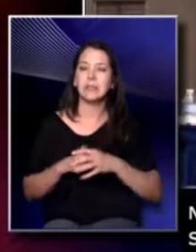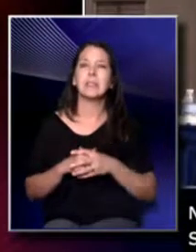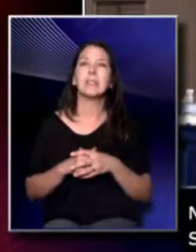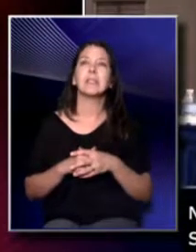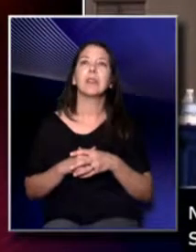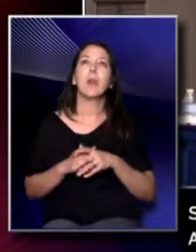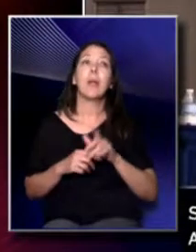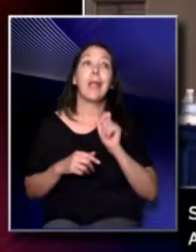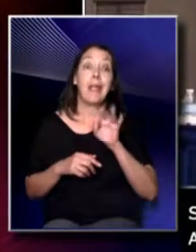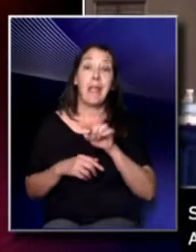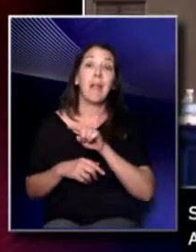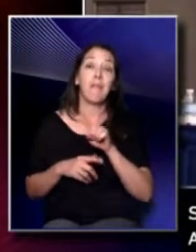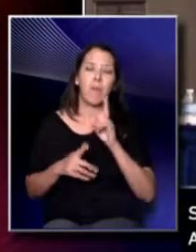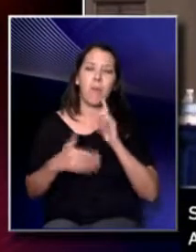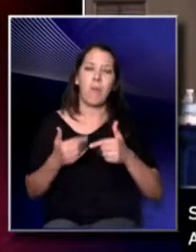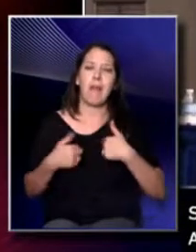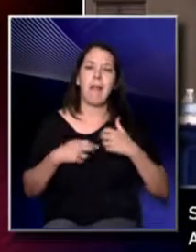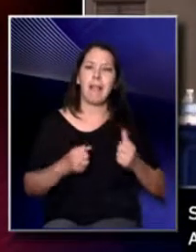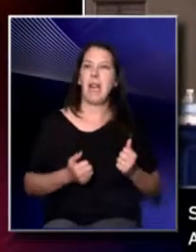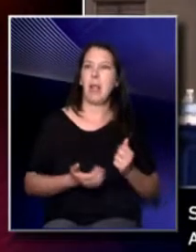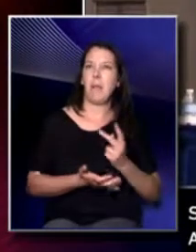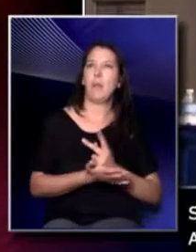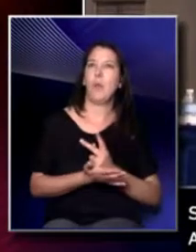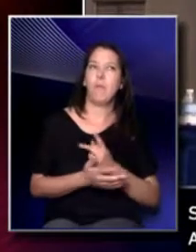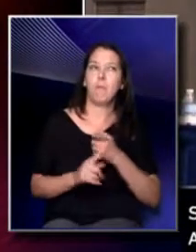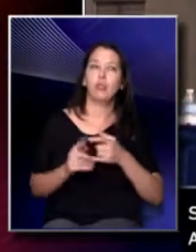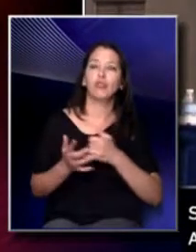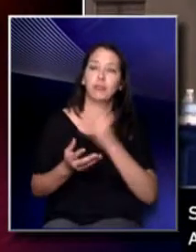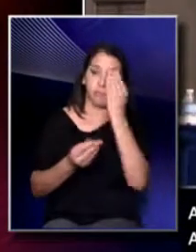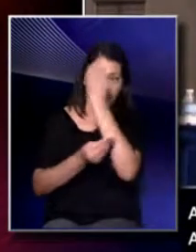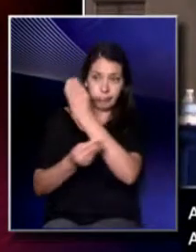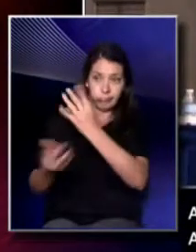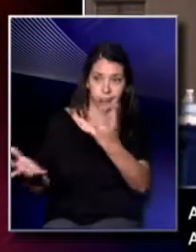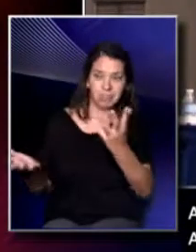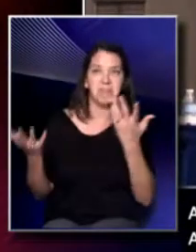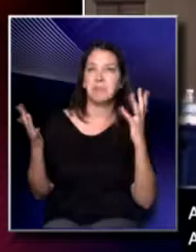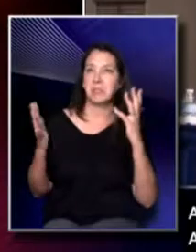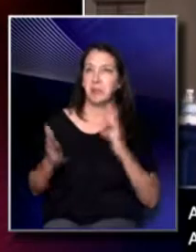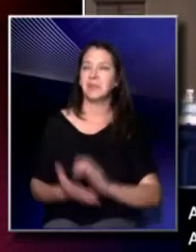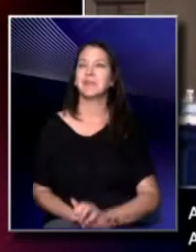can approve, but wanted to just make sure you knew about this.